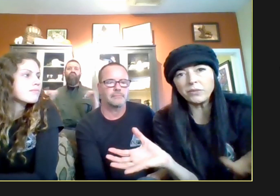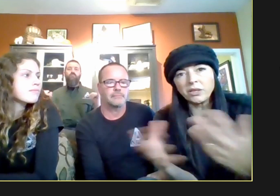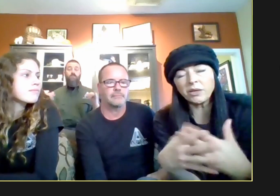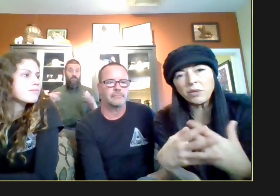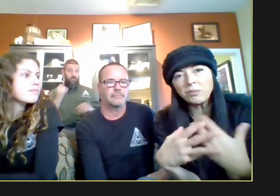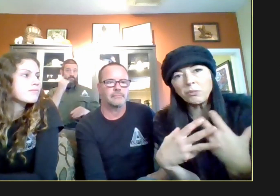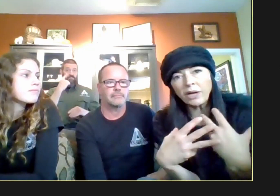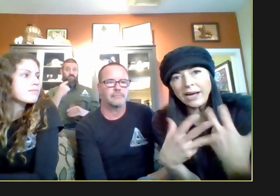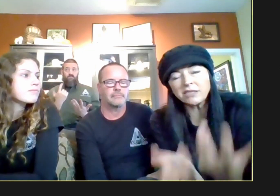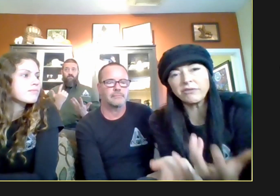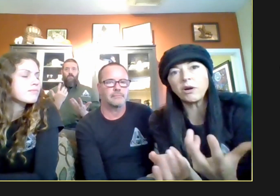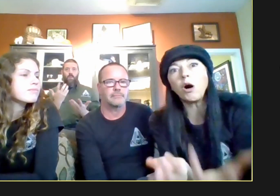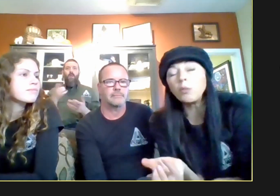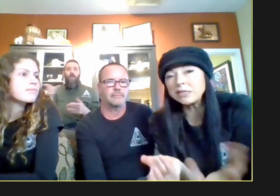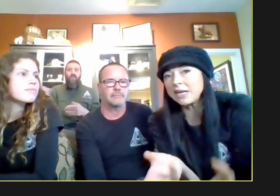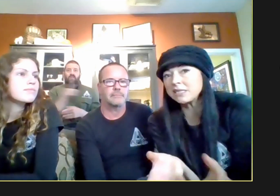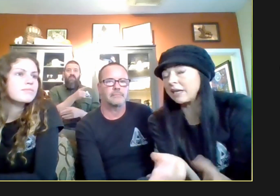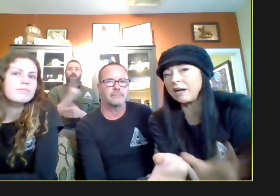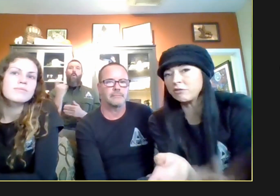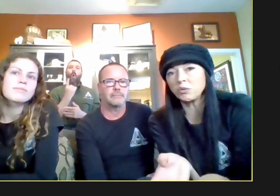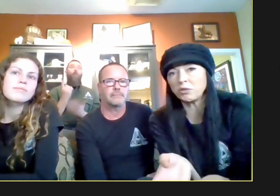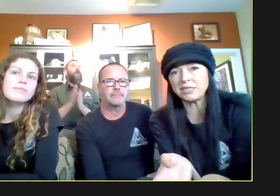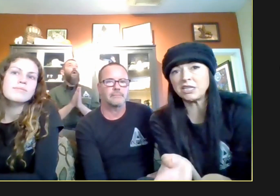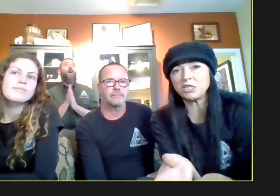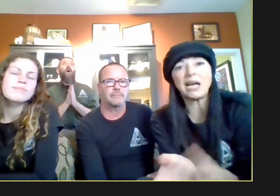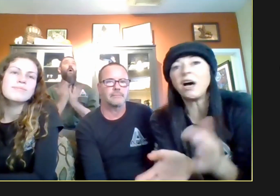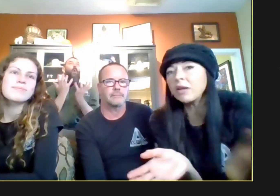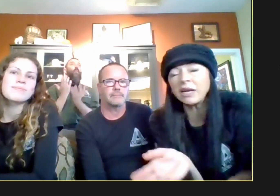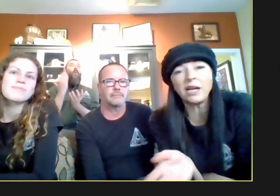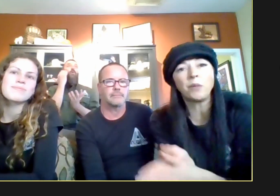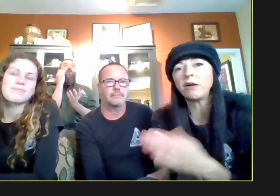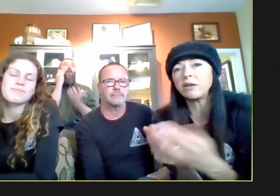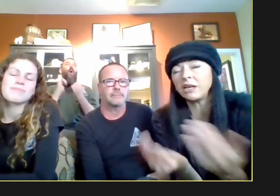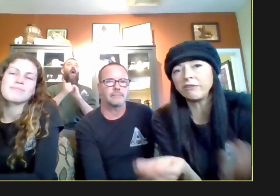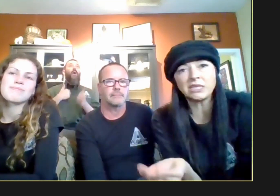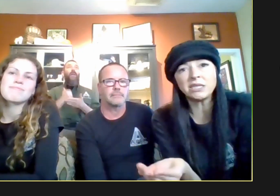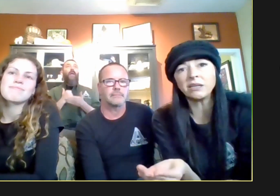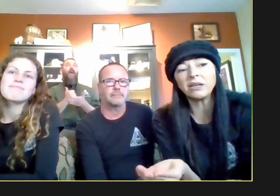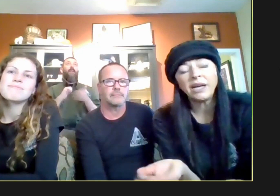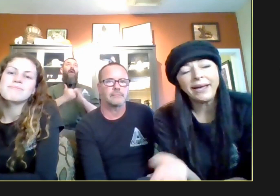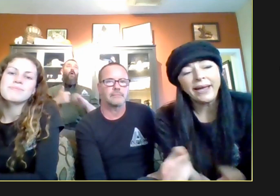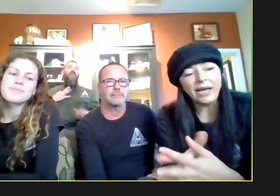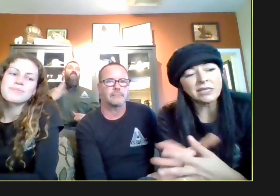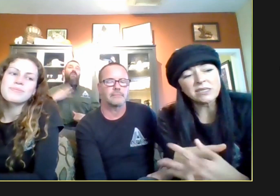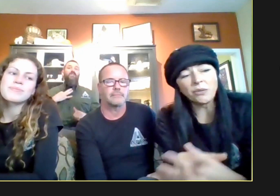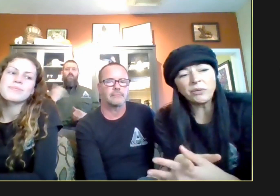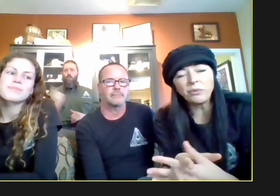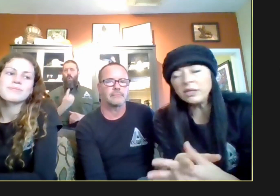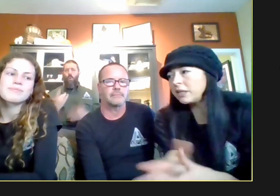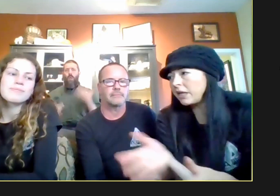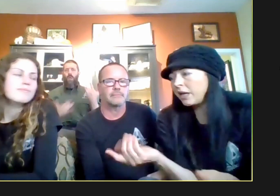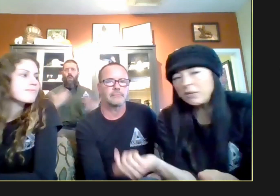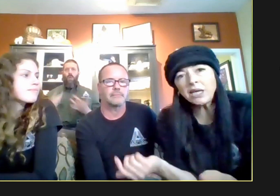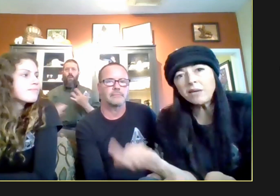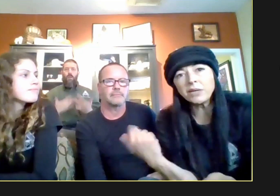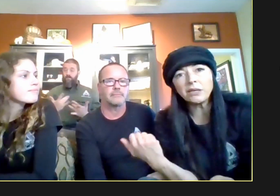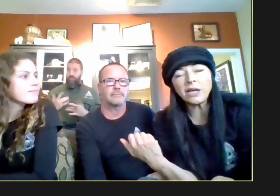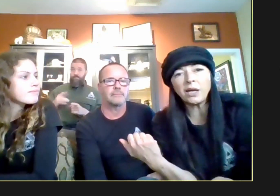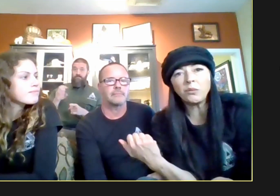I've always wanted and to have them, they want to be more active. They're always asking after school presentations, how can I help? How can I